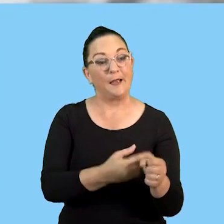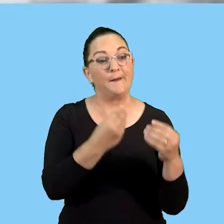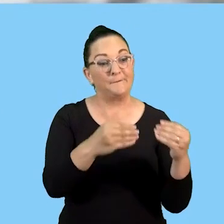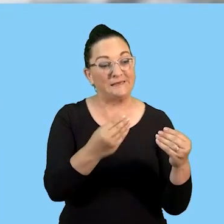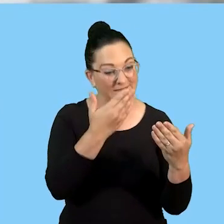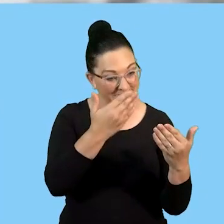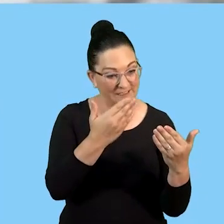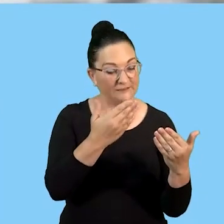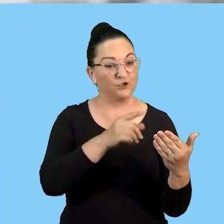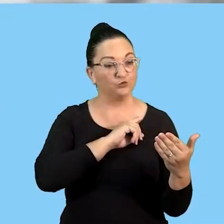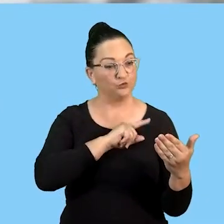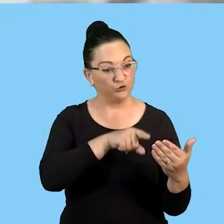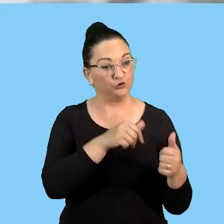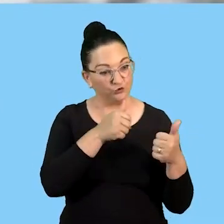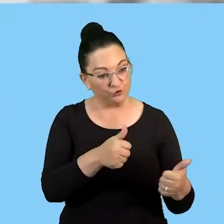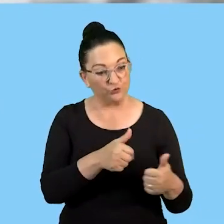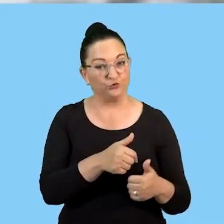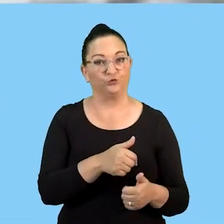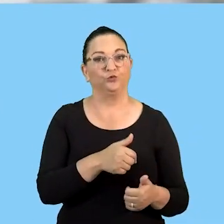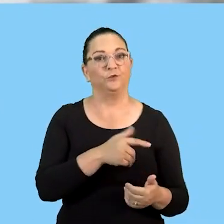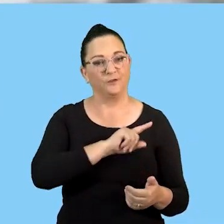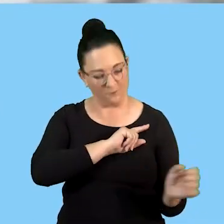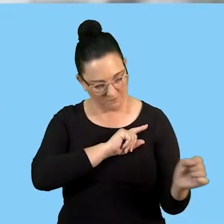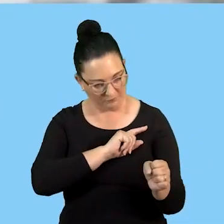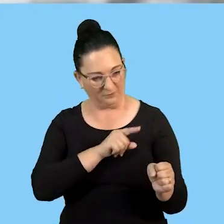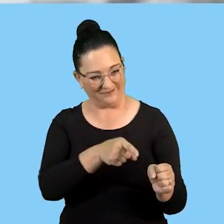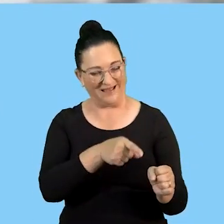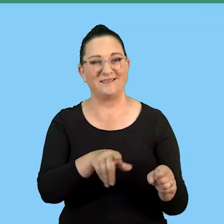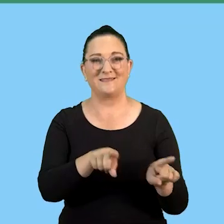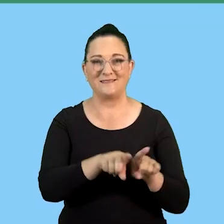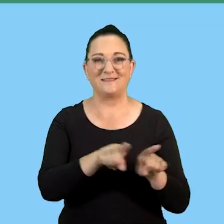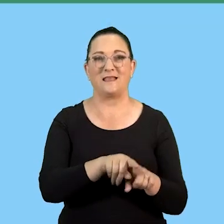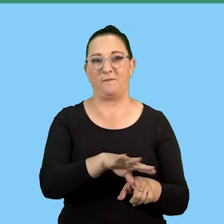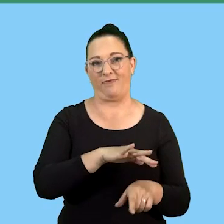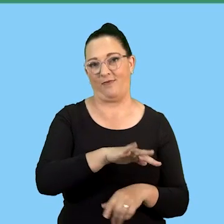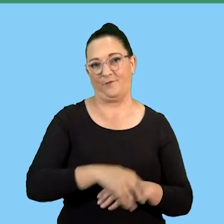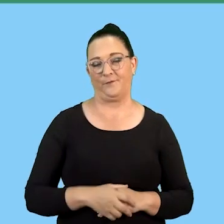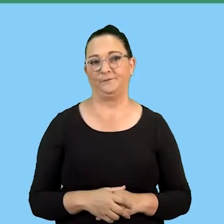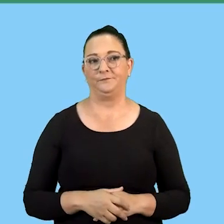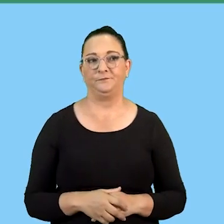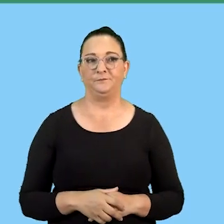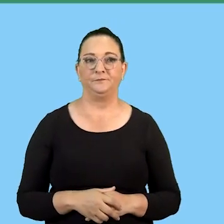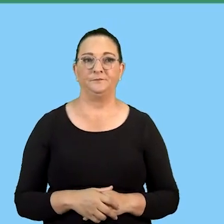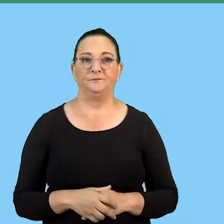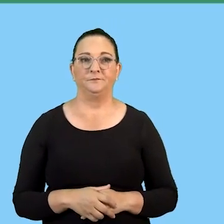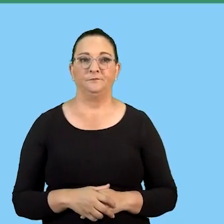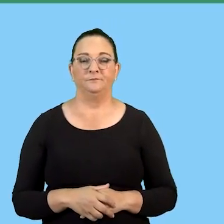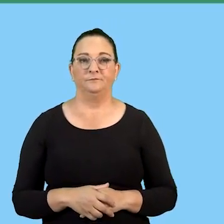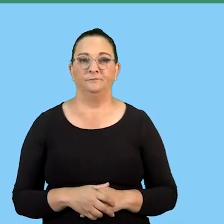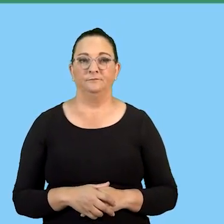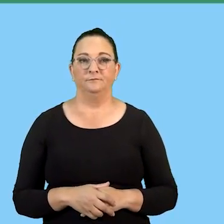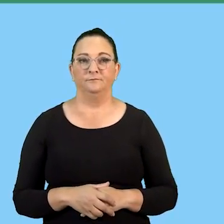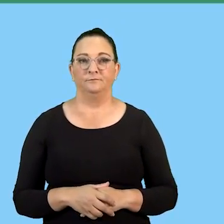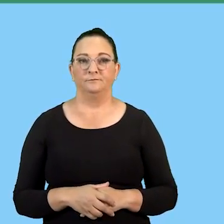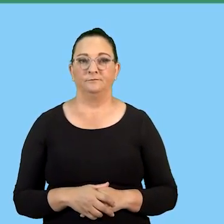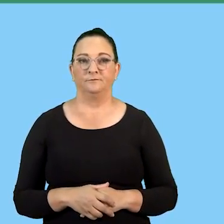am going to be teaching what I am good at, which is business studies. The placement procedure also outlines